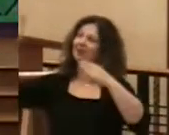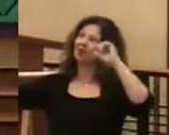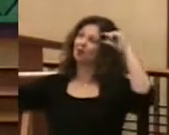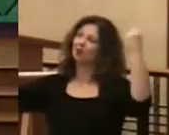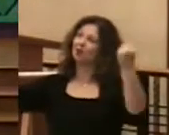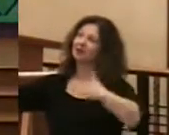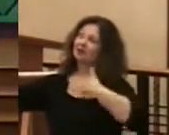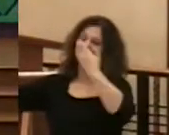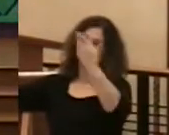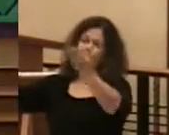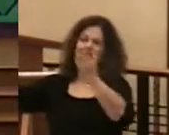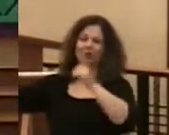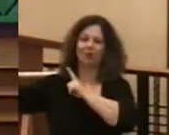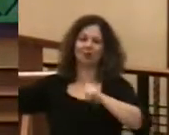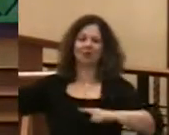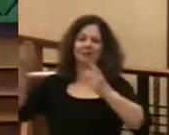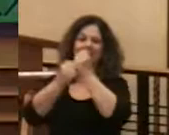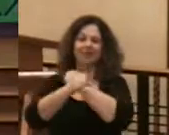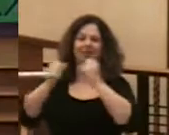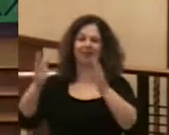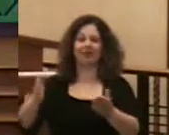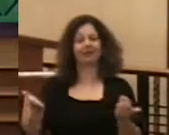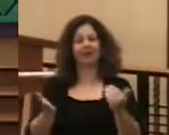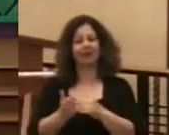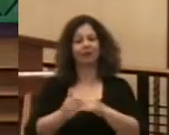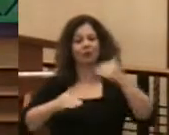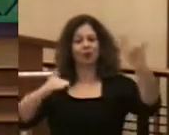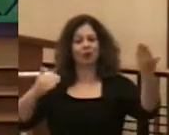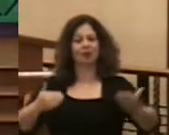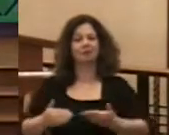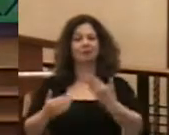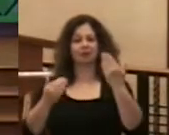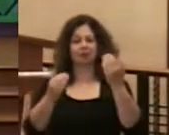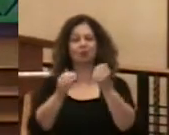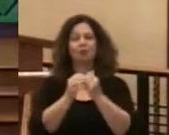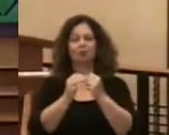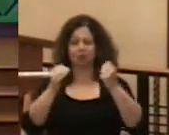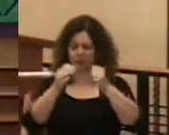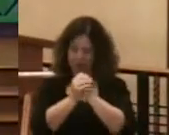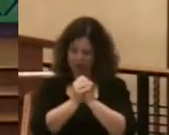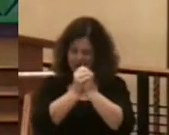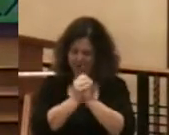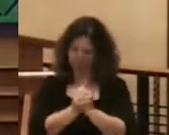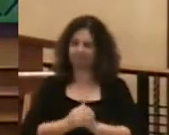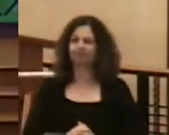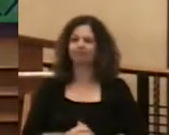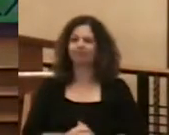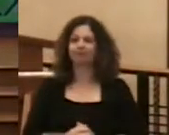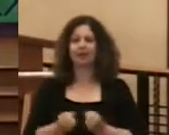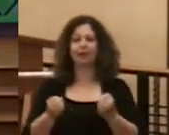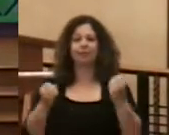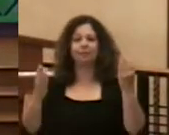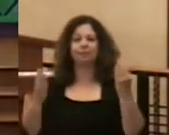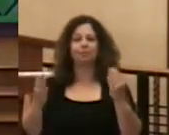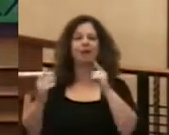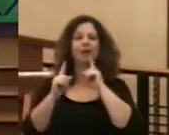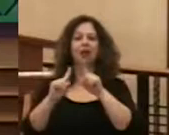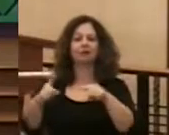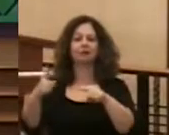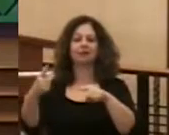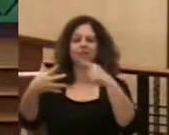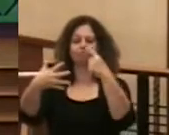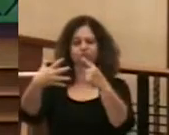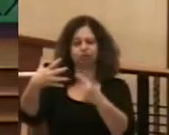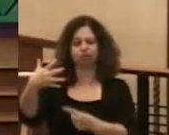So again, welcome to worship. Many announcements in your bulletin this morning. I encourage you to read them more closely as the